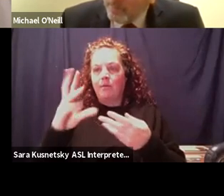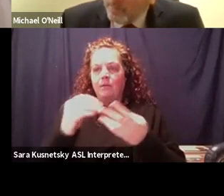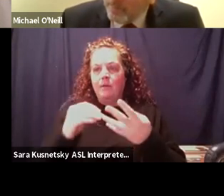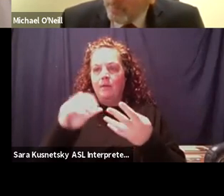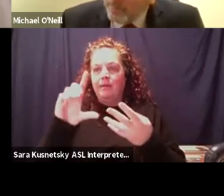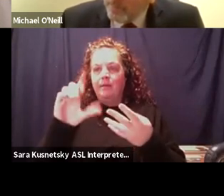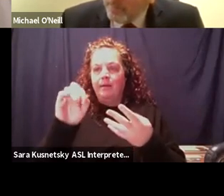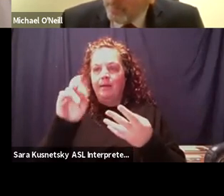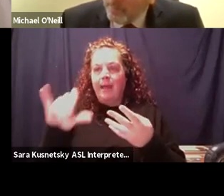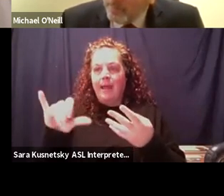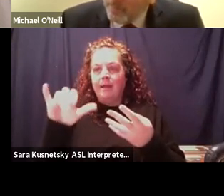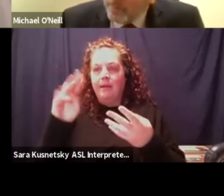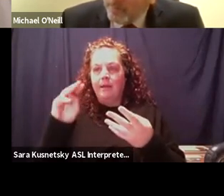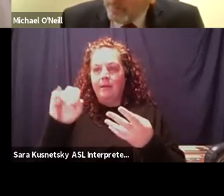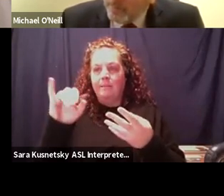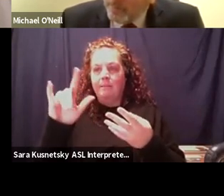Adan?